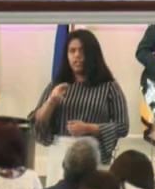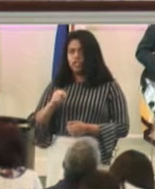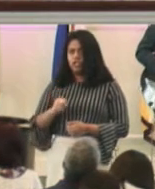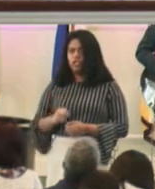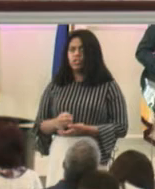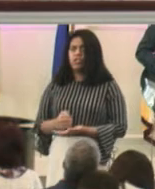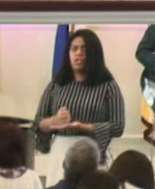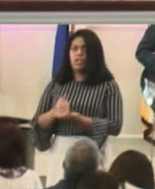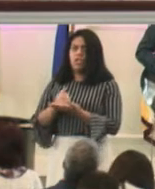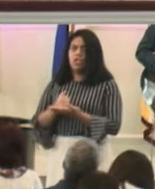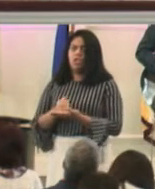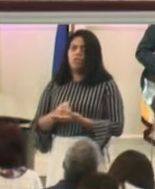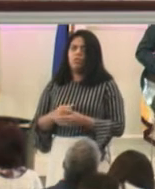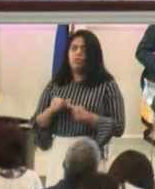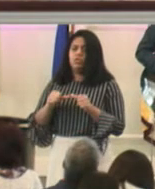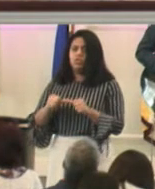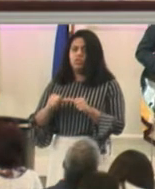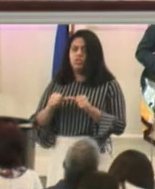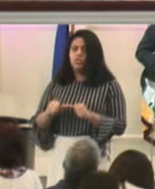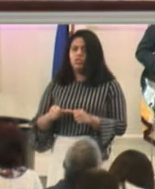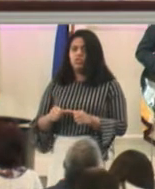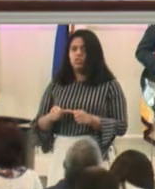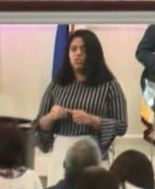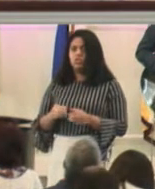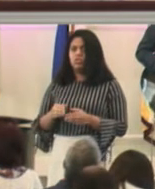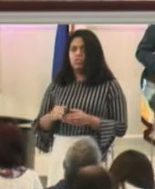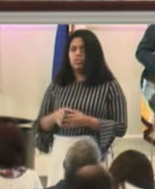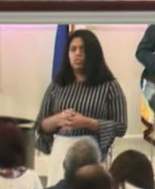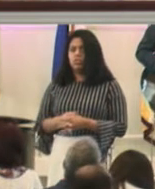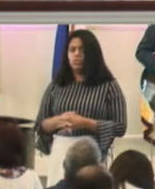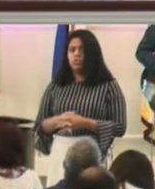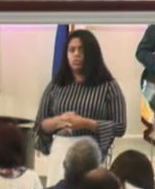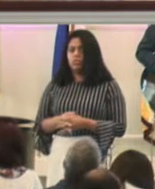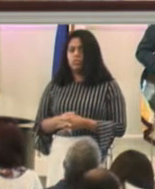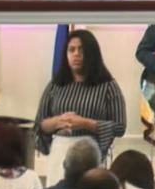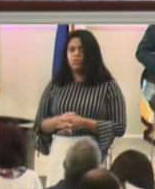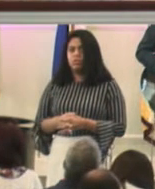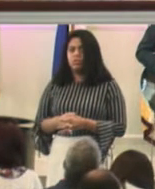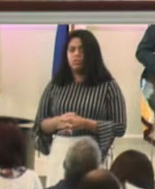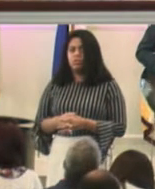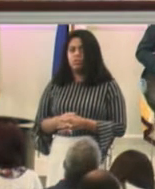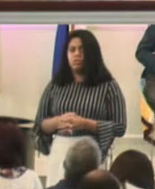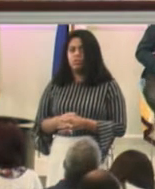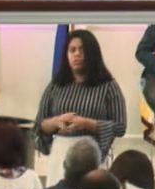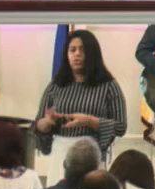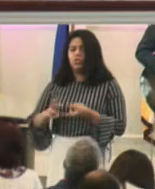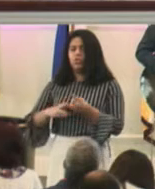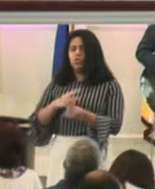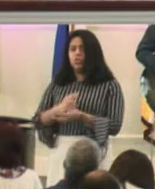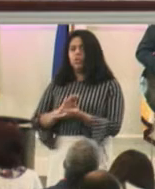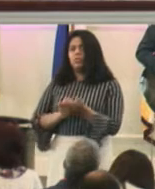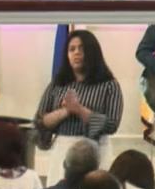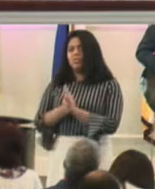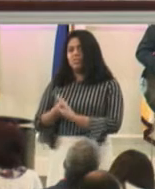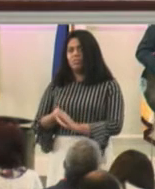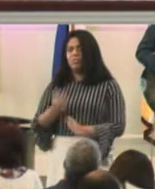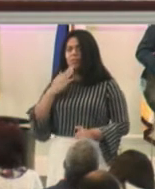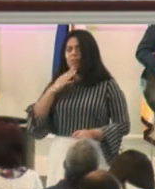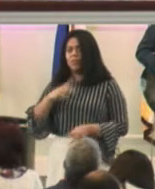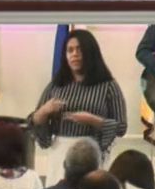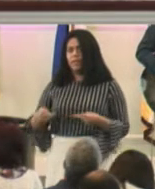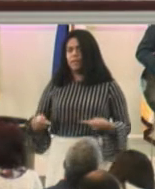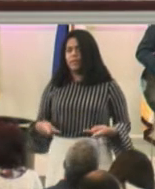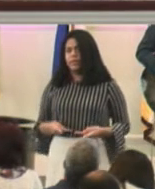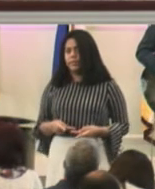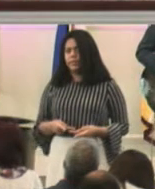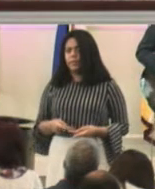guide and help us. The world is really becoming a very, very, very troubled place.